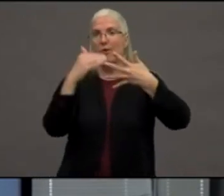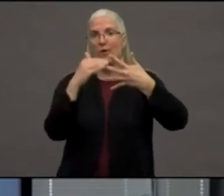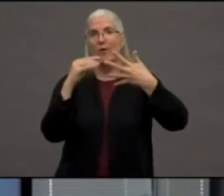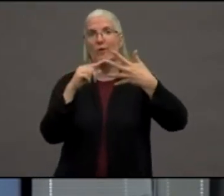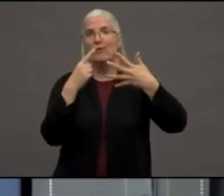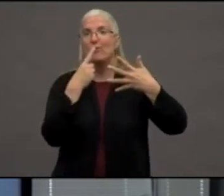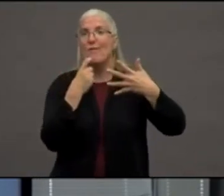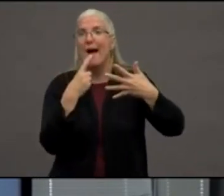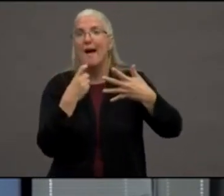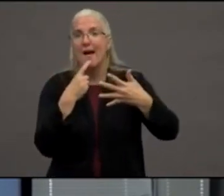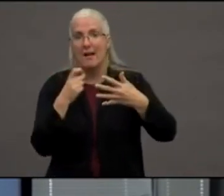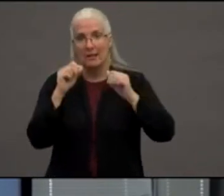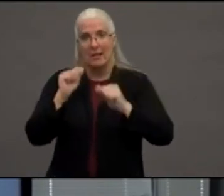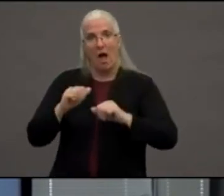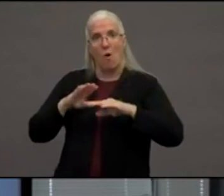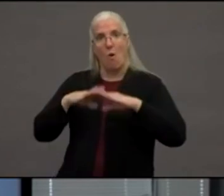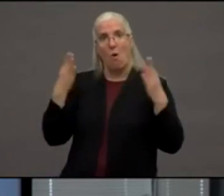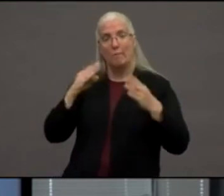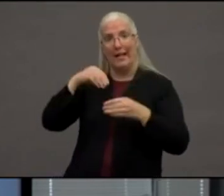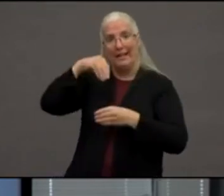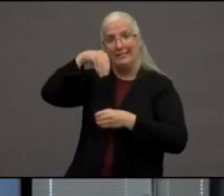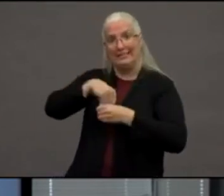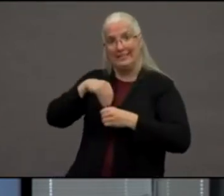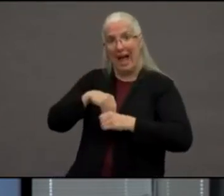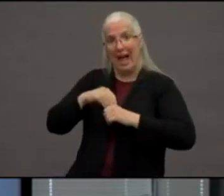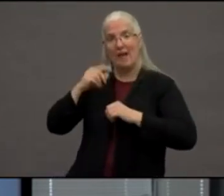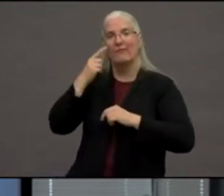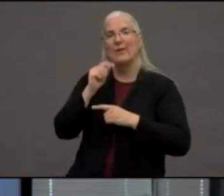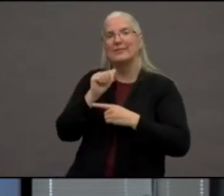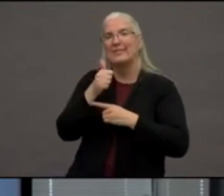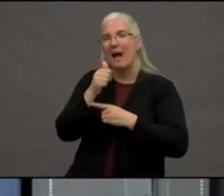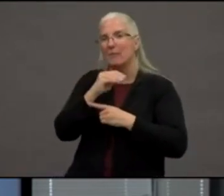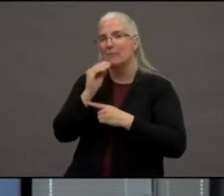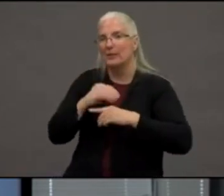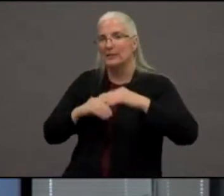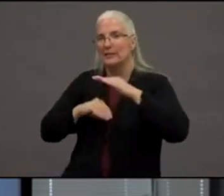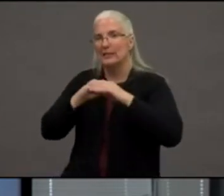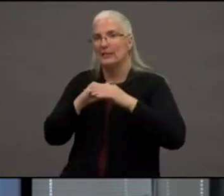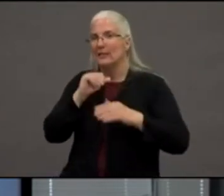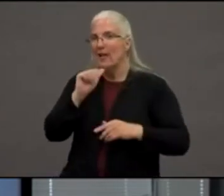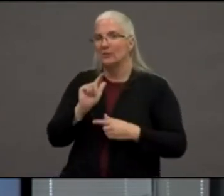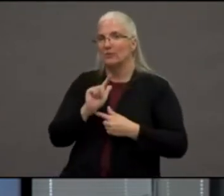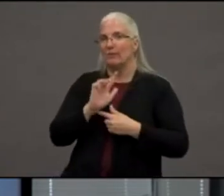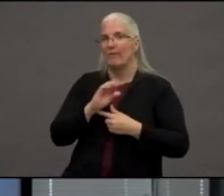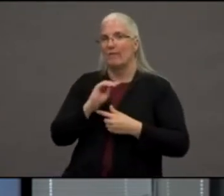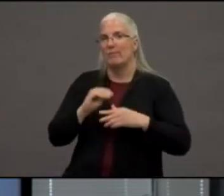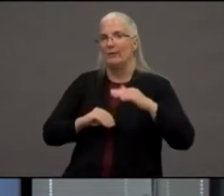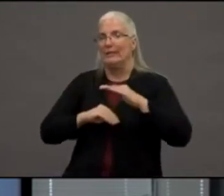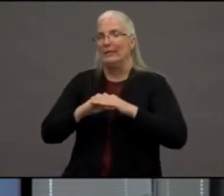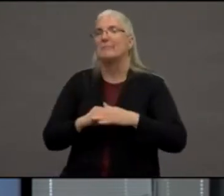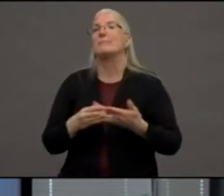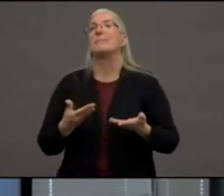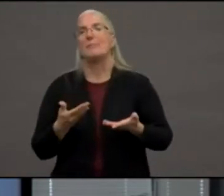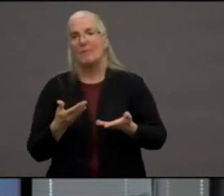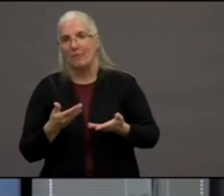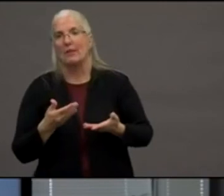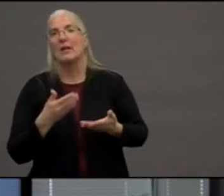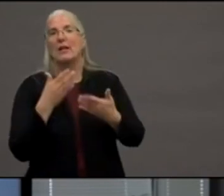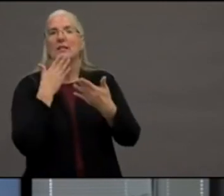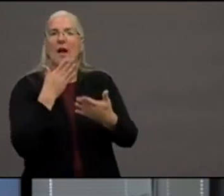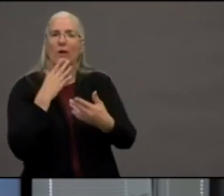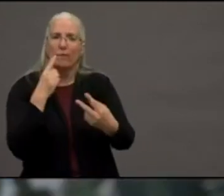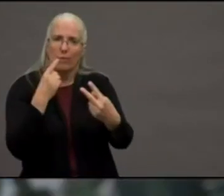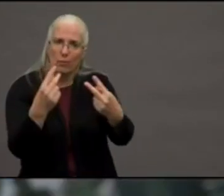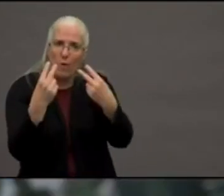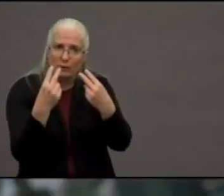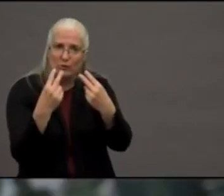capacity. So yeah. All right, sounds good. All right, thank you so much, Todd. You're welcome. All right, well, thank you for joining us, everyone. We will see you back here on